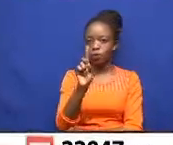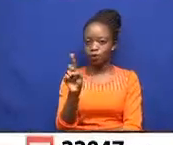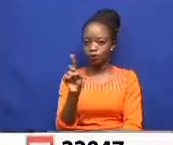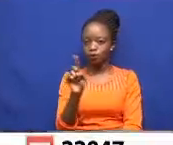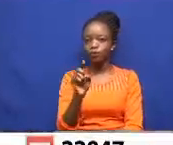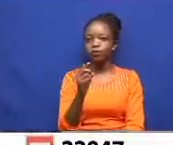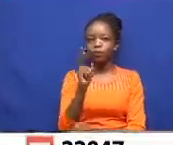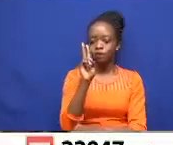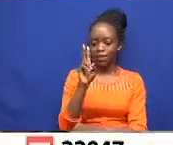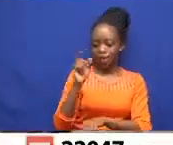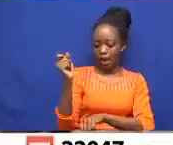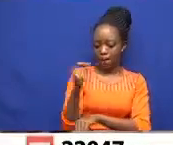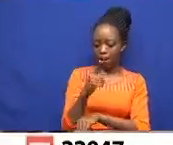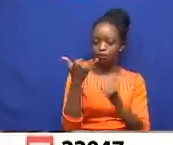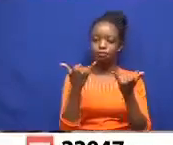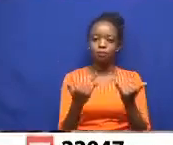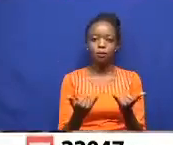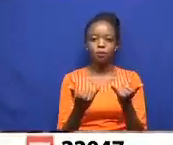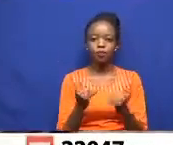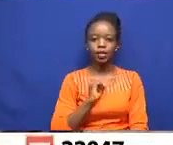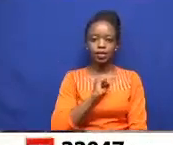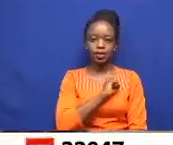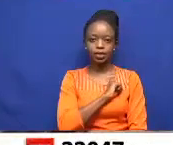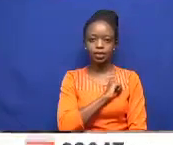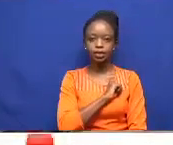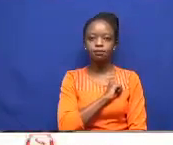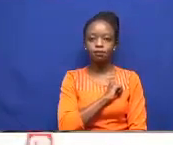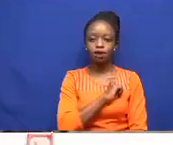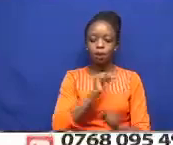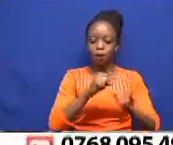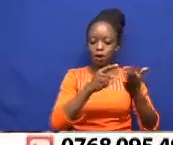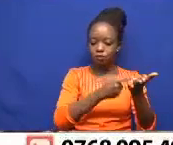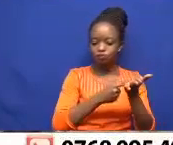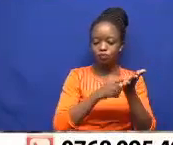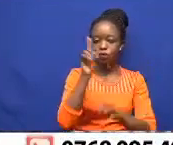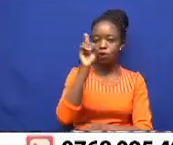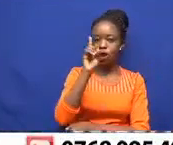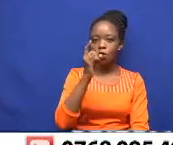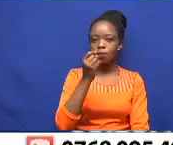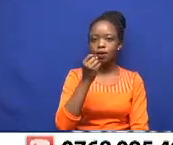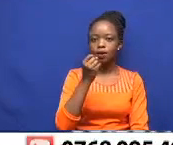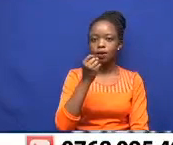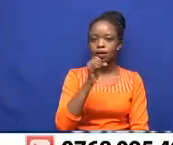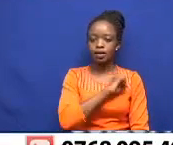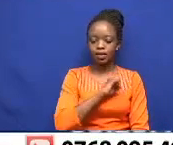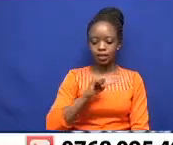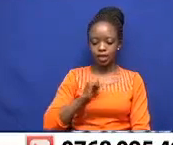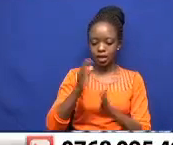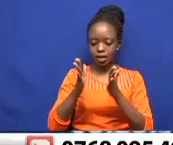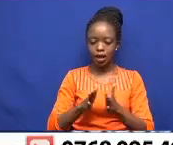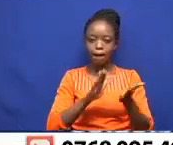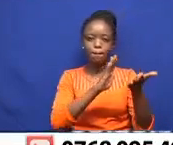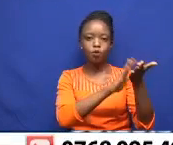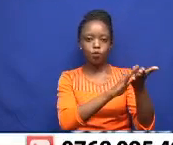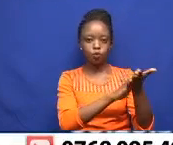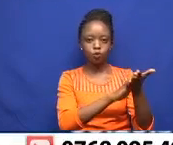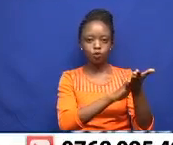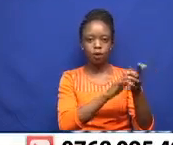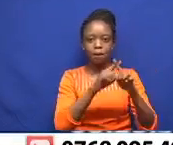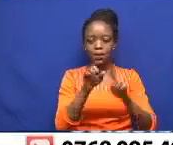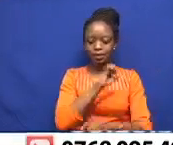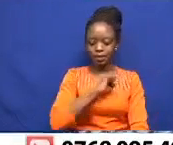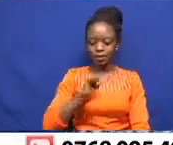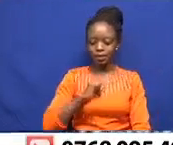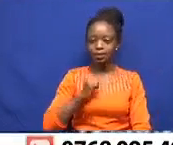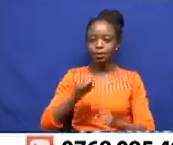for the second month now. Senate is yet to debate the Nairobi Senator John Sosakaja's proposal, though Senate Majority